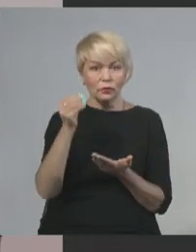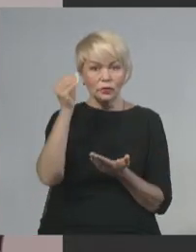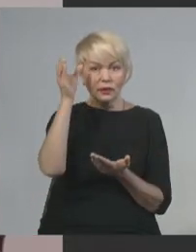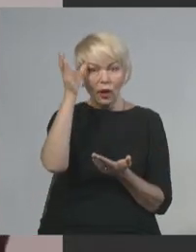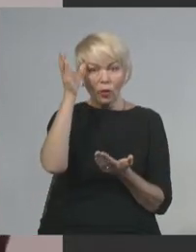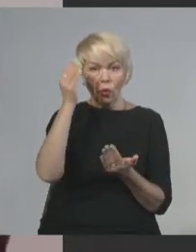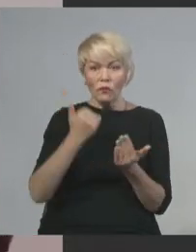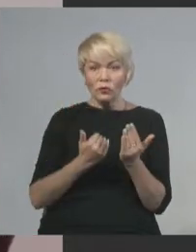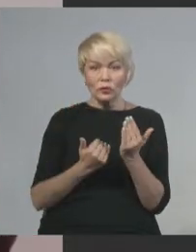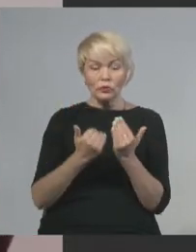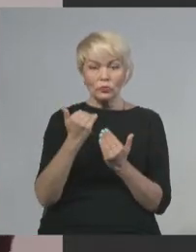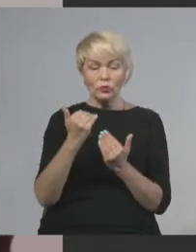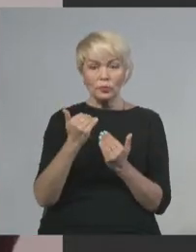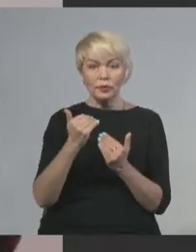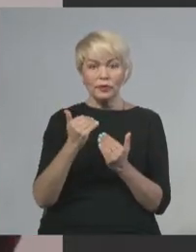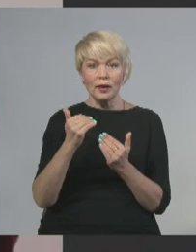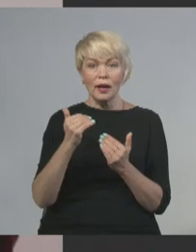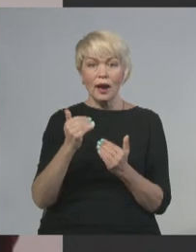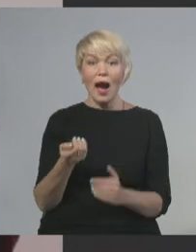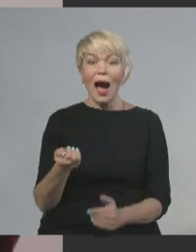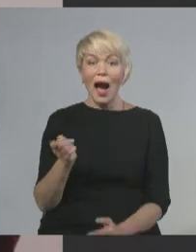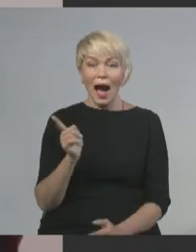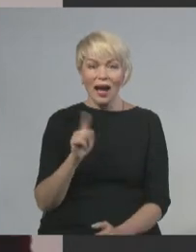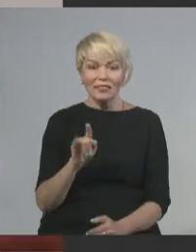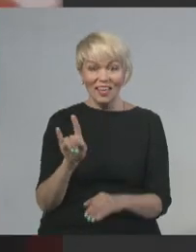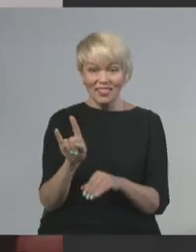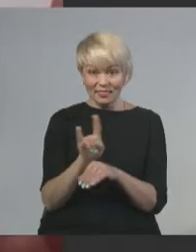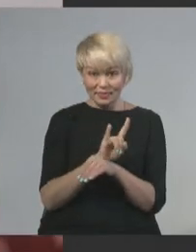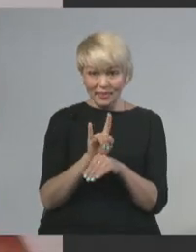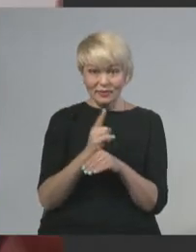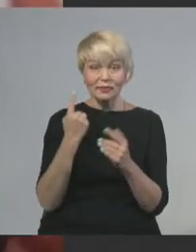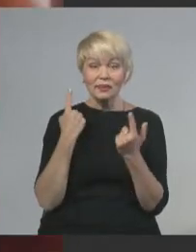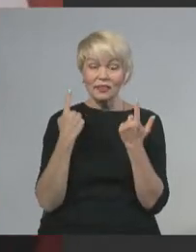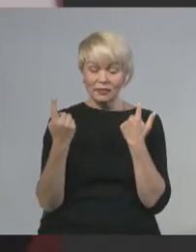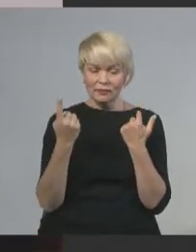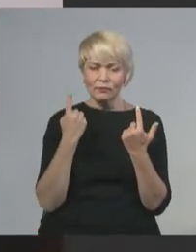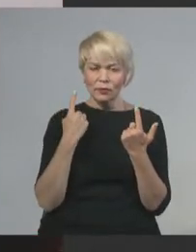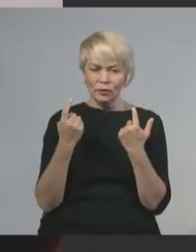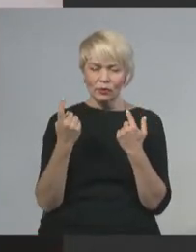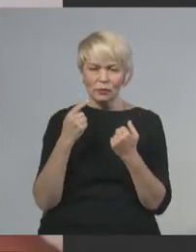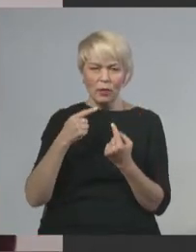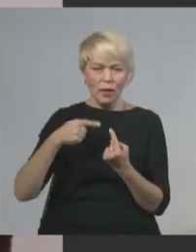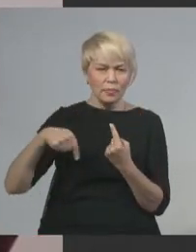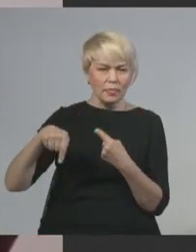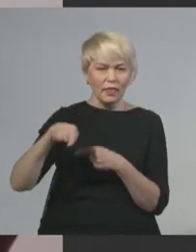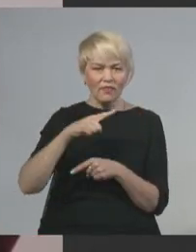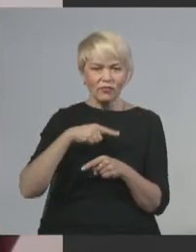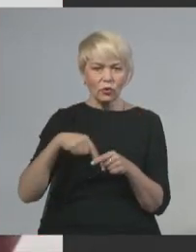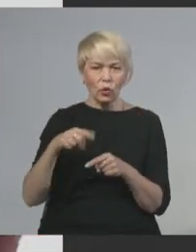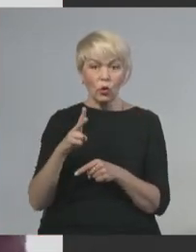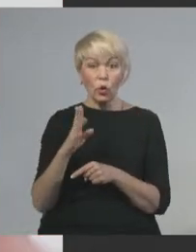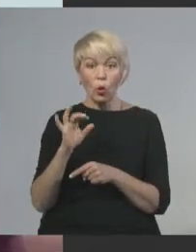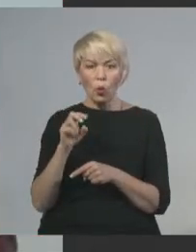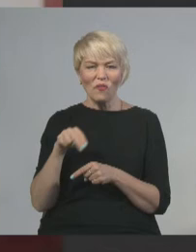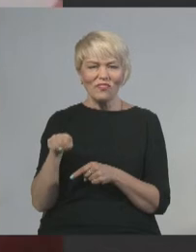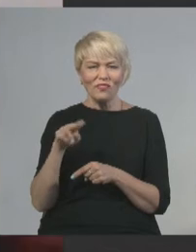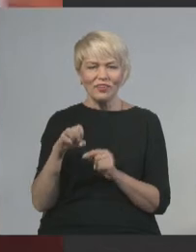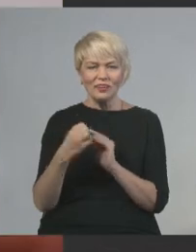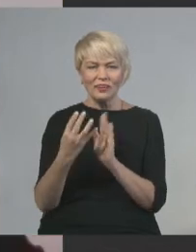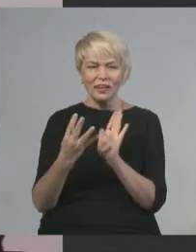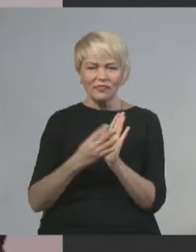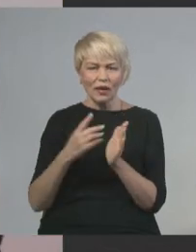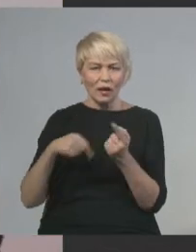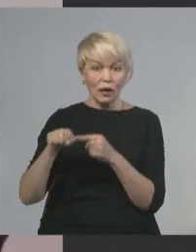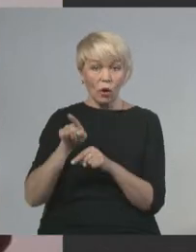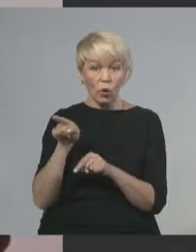um and this information about cover around him so that the thing i think that would be specific